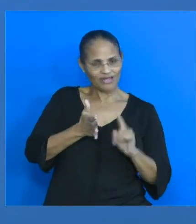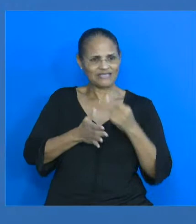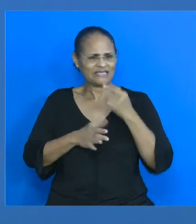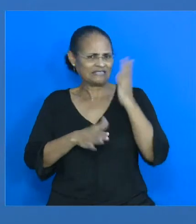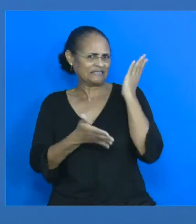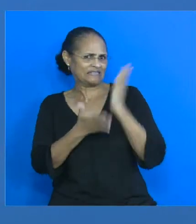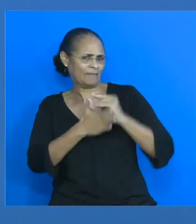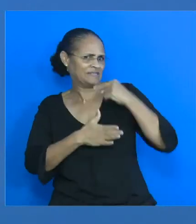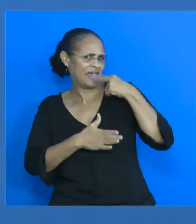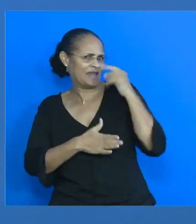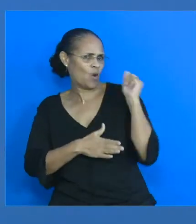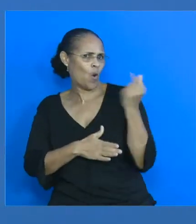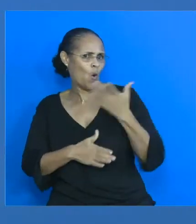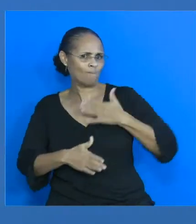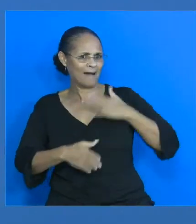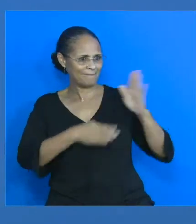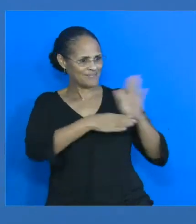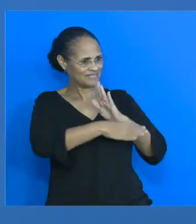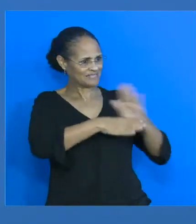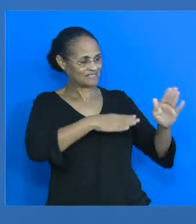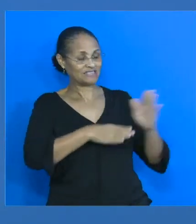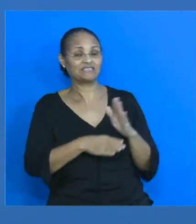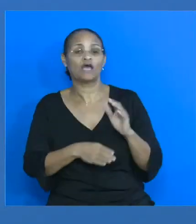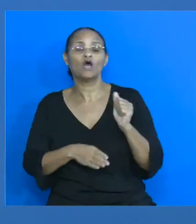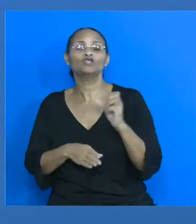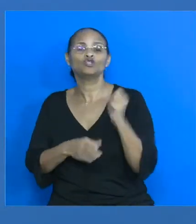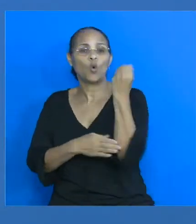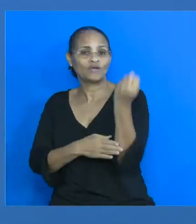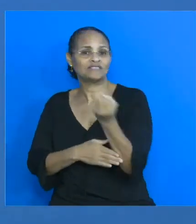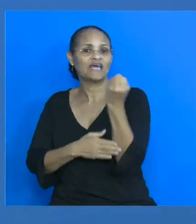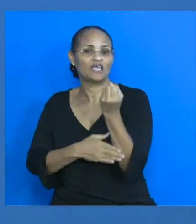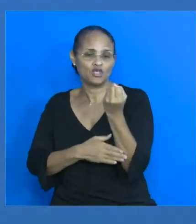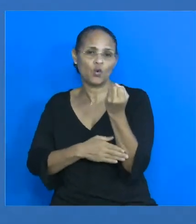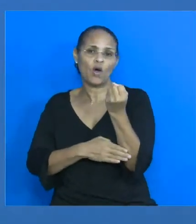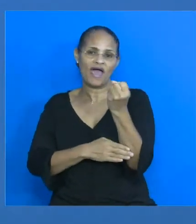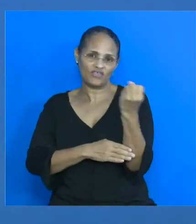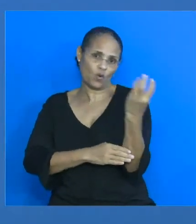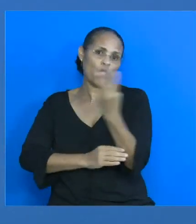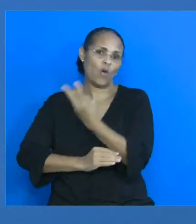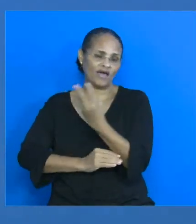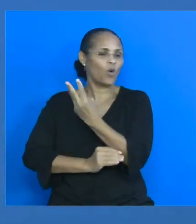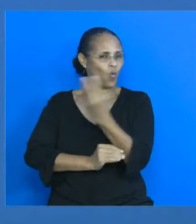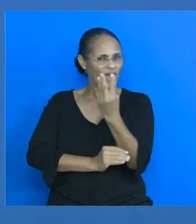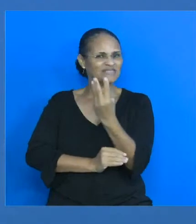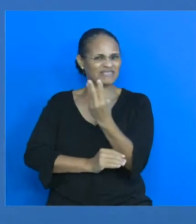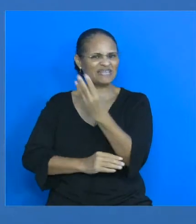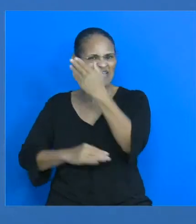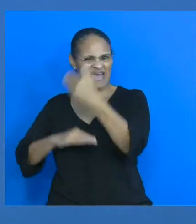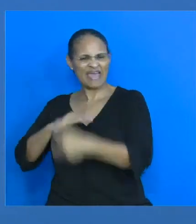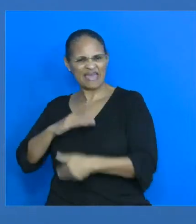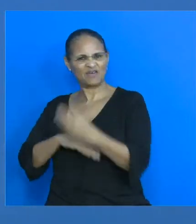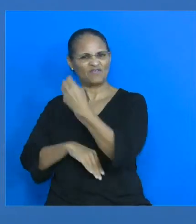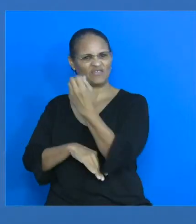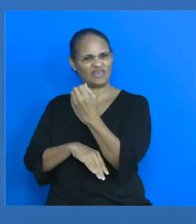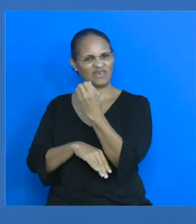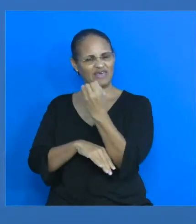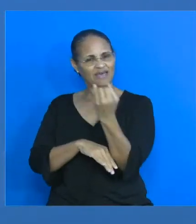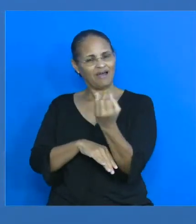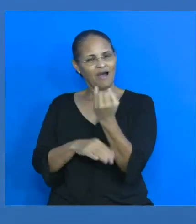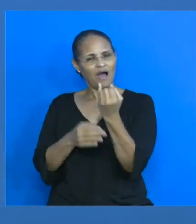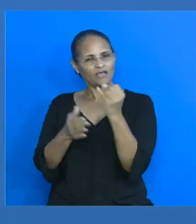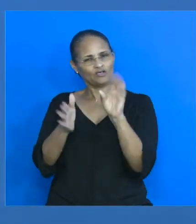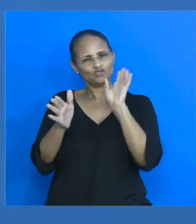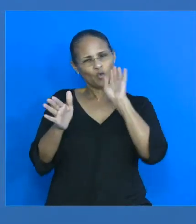everyone my TNN business, from Trevor. Saturday, Premier. You were at the western end of the island Yes. at an establishment, Mm-hmm. and I saw documentation, a